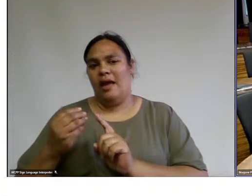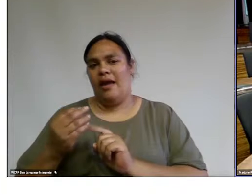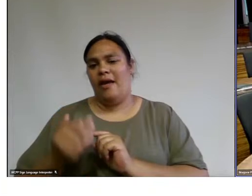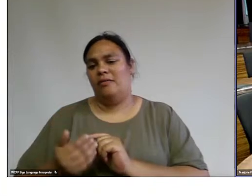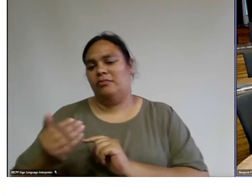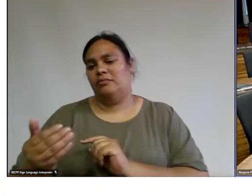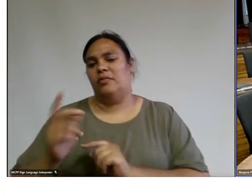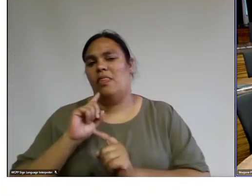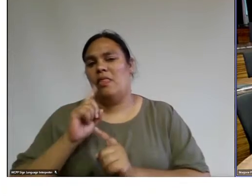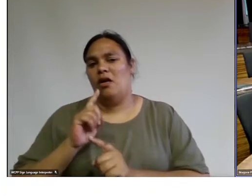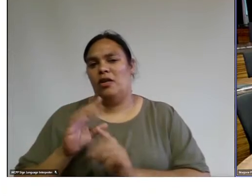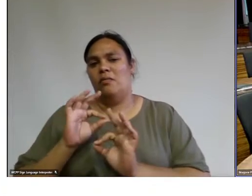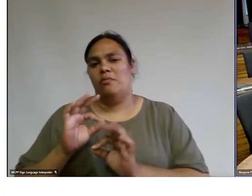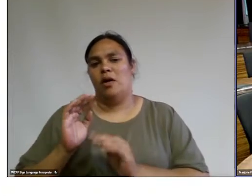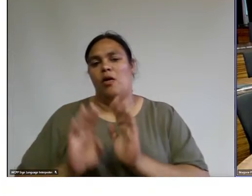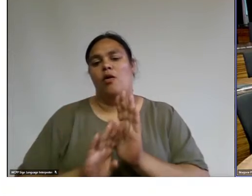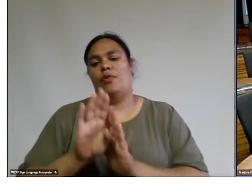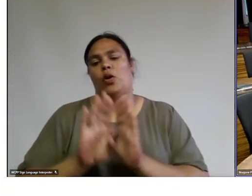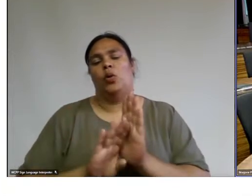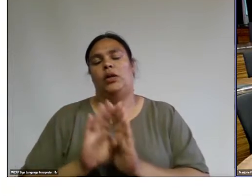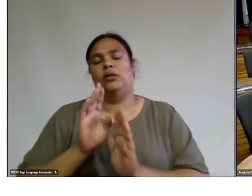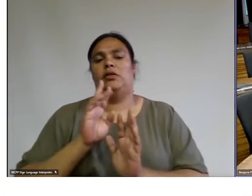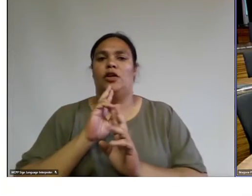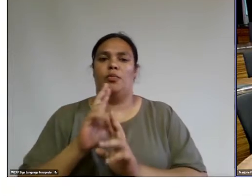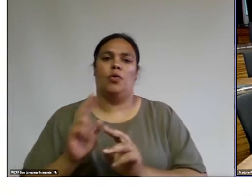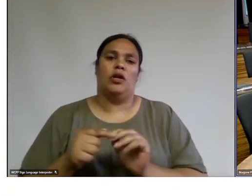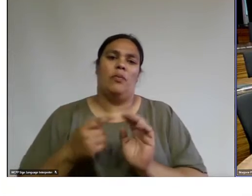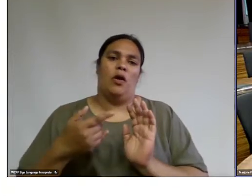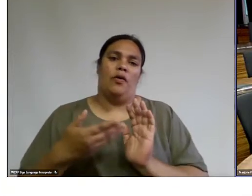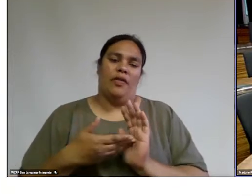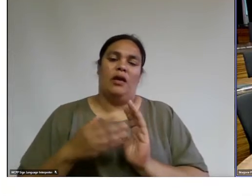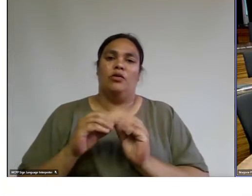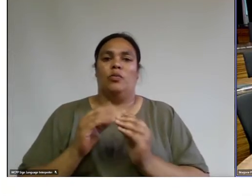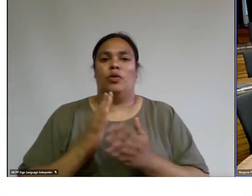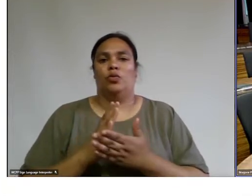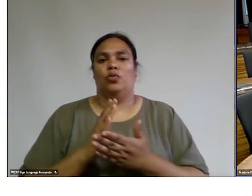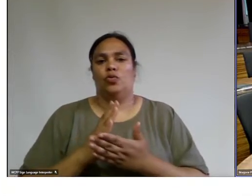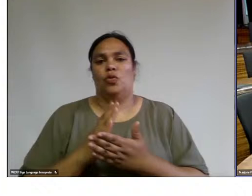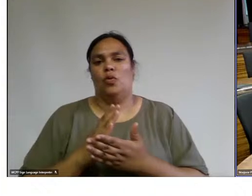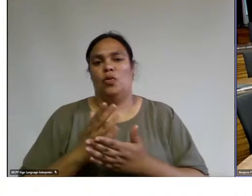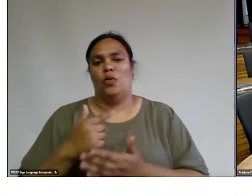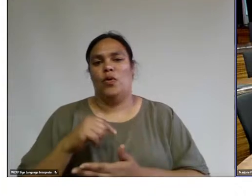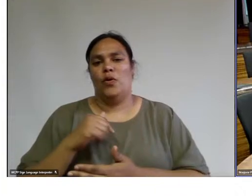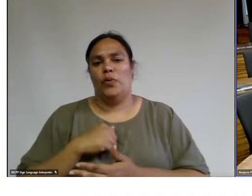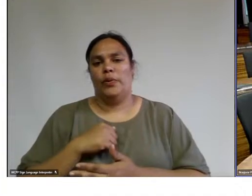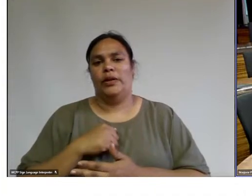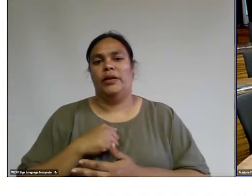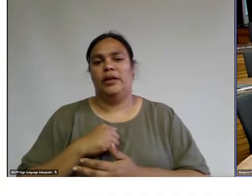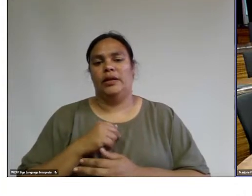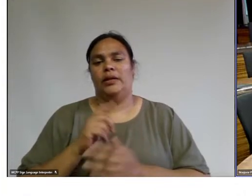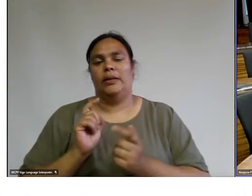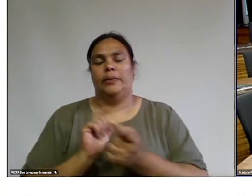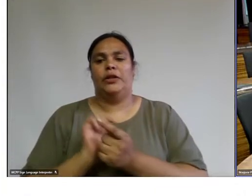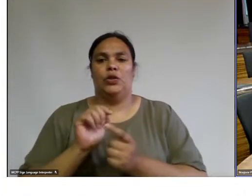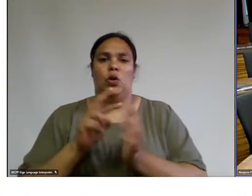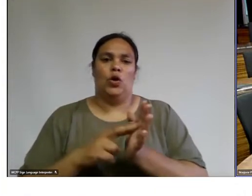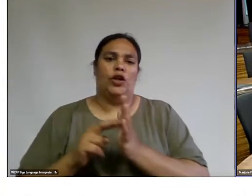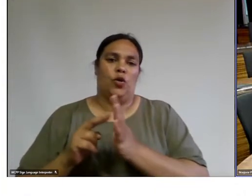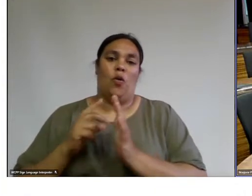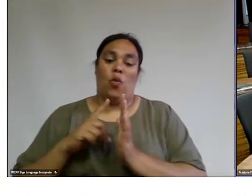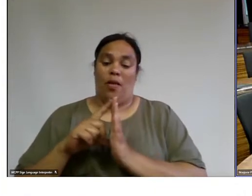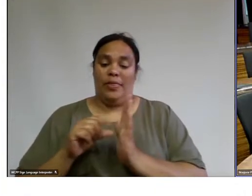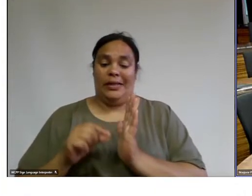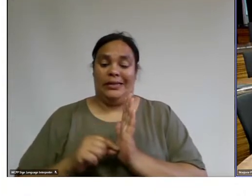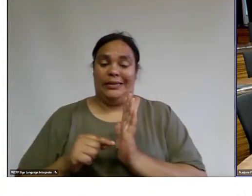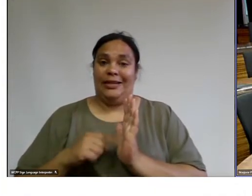officer a regular progress report around that to make sure that we meet the reporting requirements, because the date